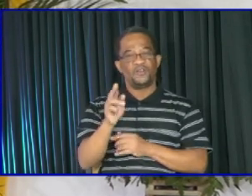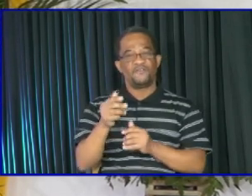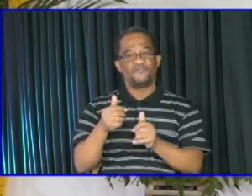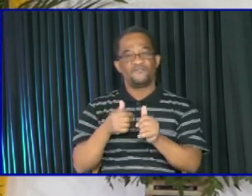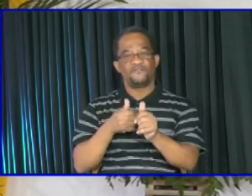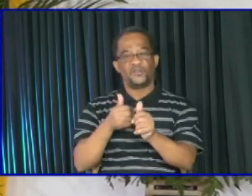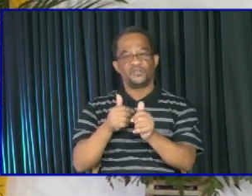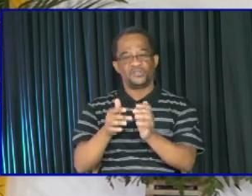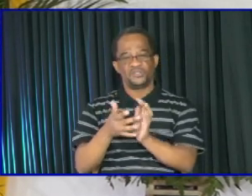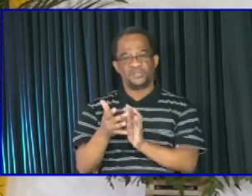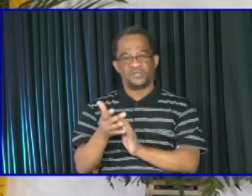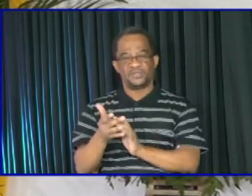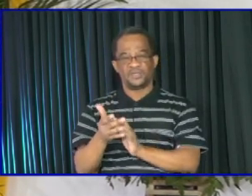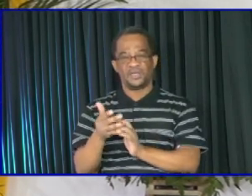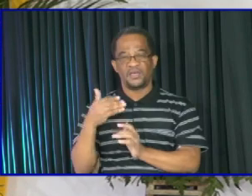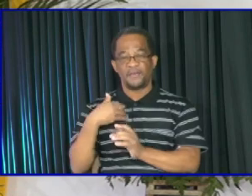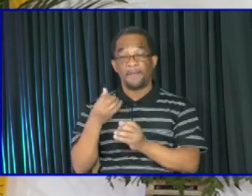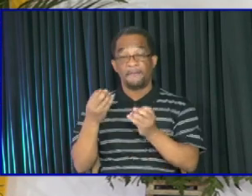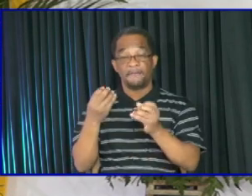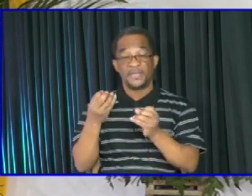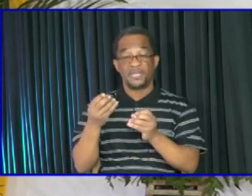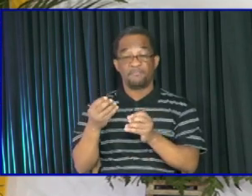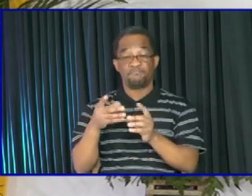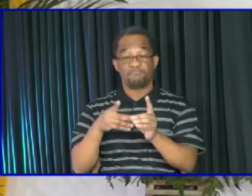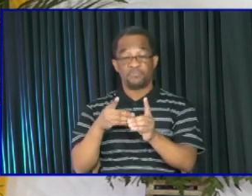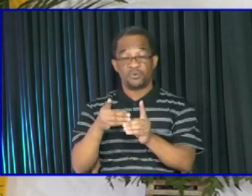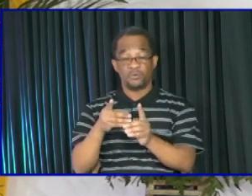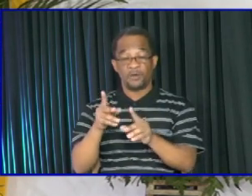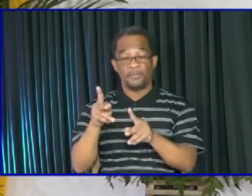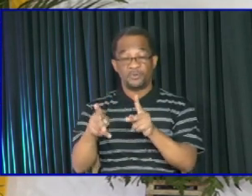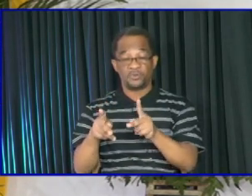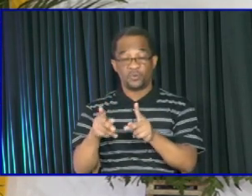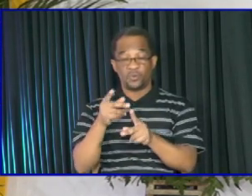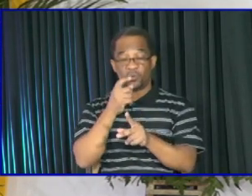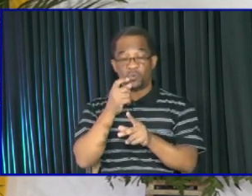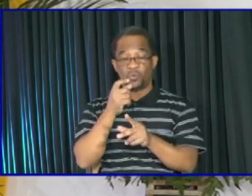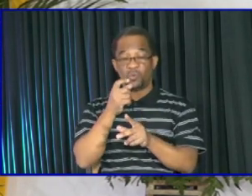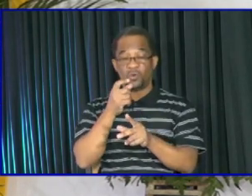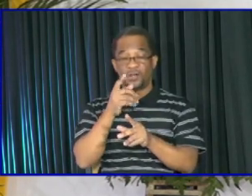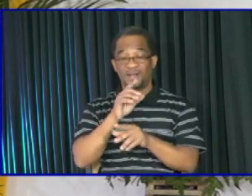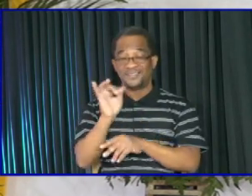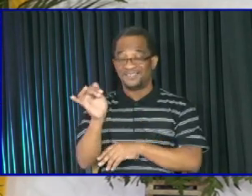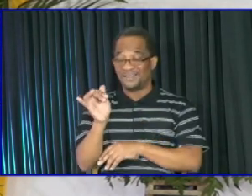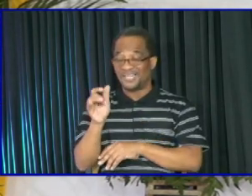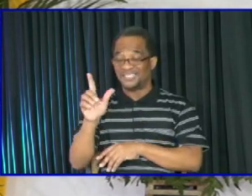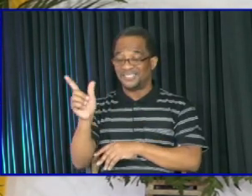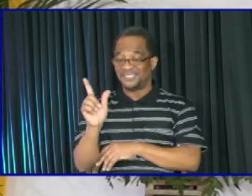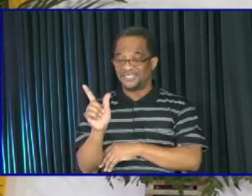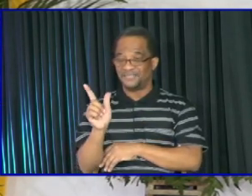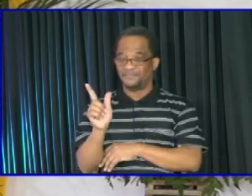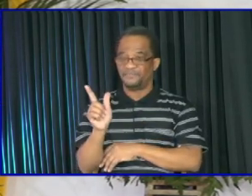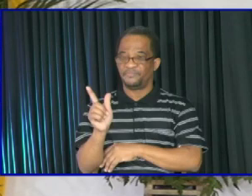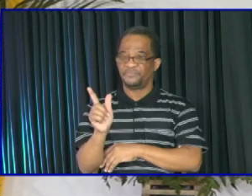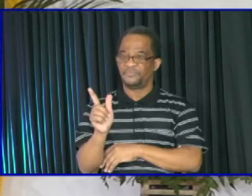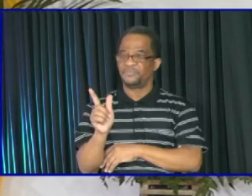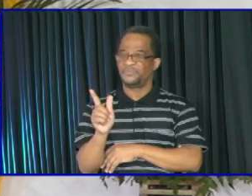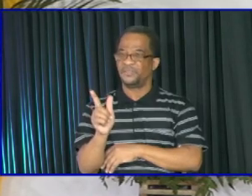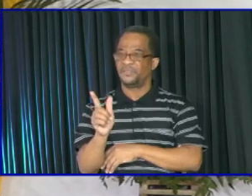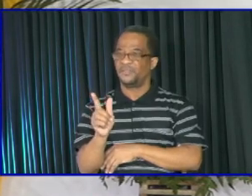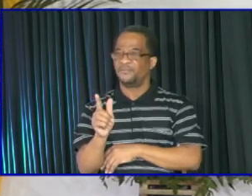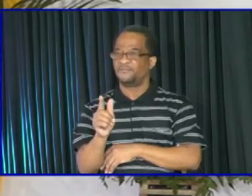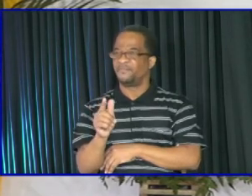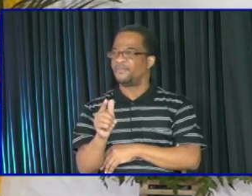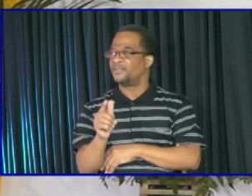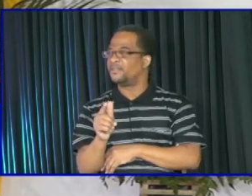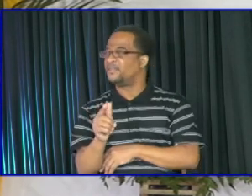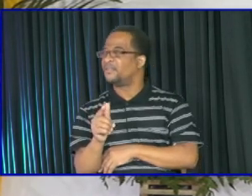many persons like Lisa. Make your decision. We know of others. I got a beautiful voice note